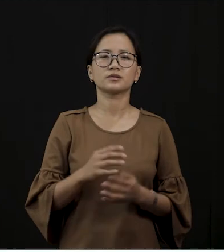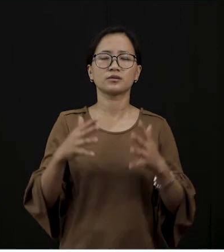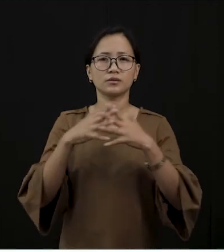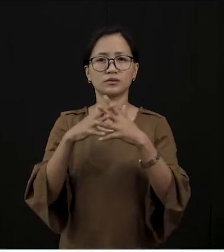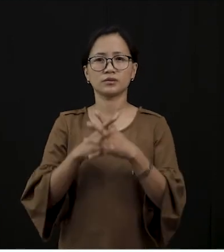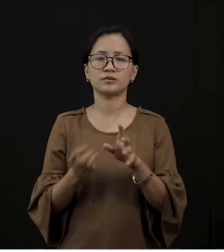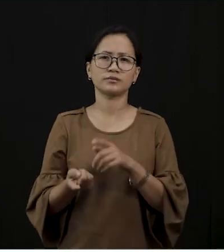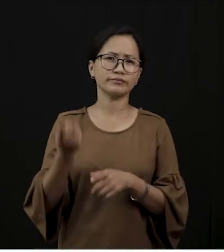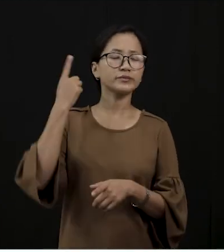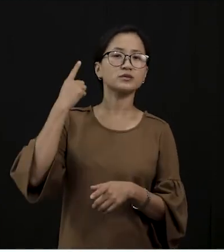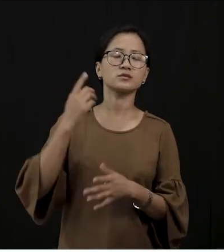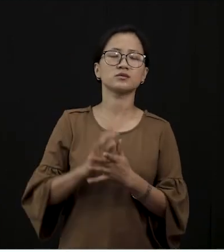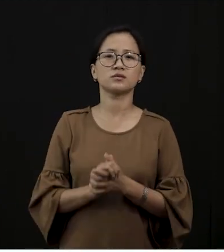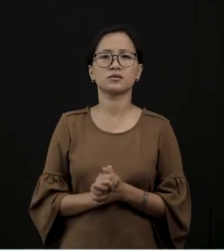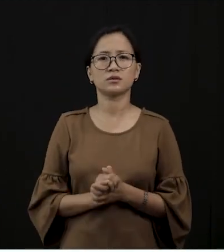Then yesterday was